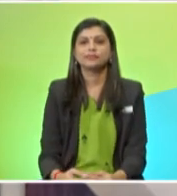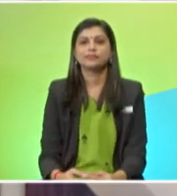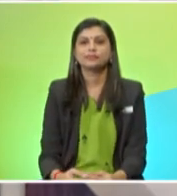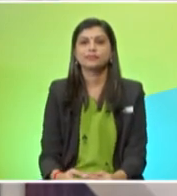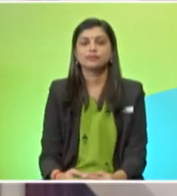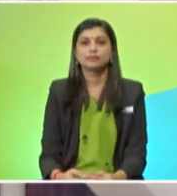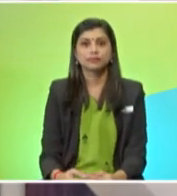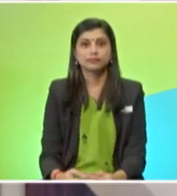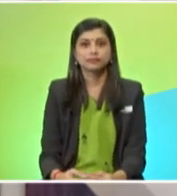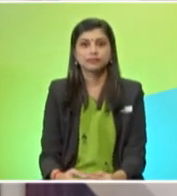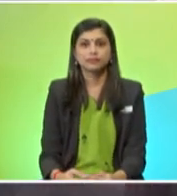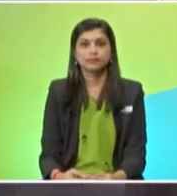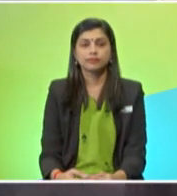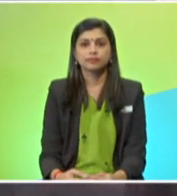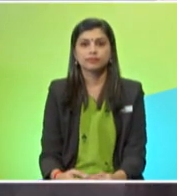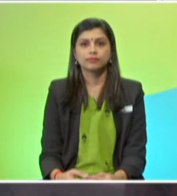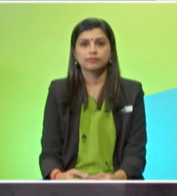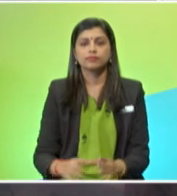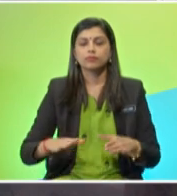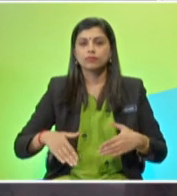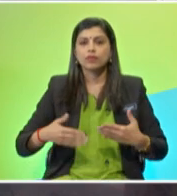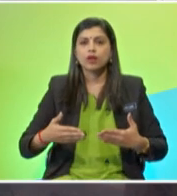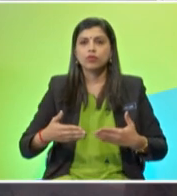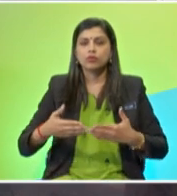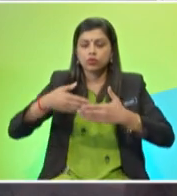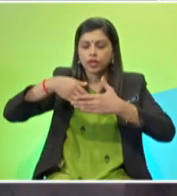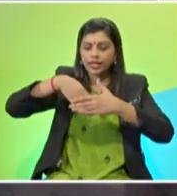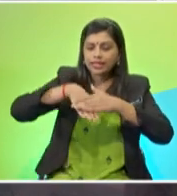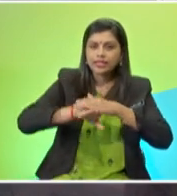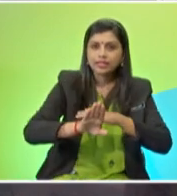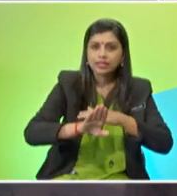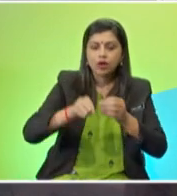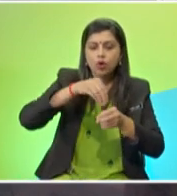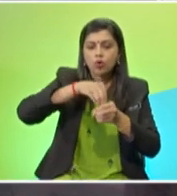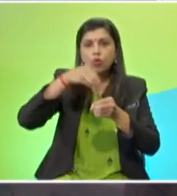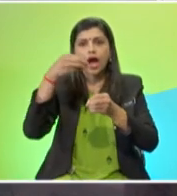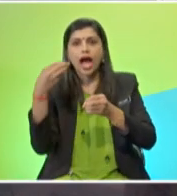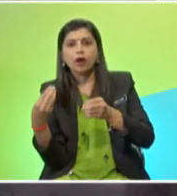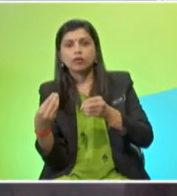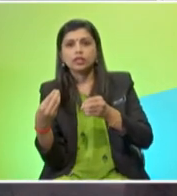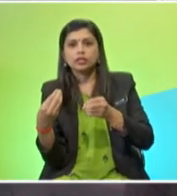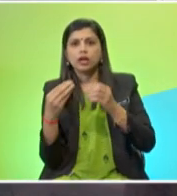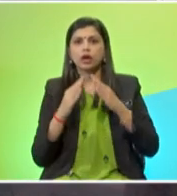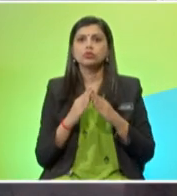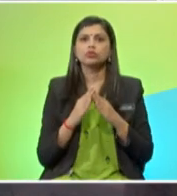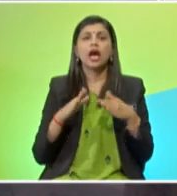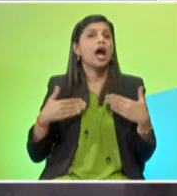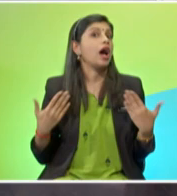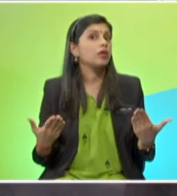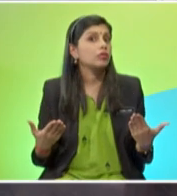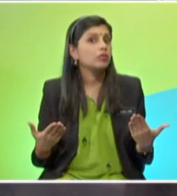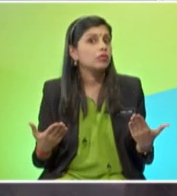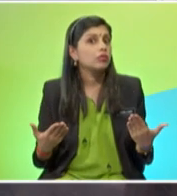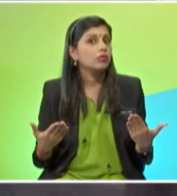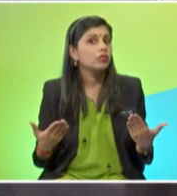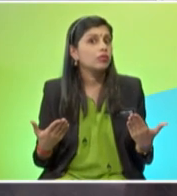Now, how do we get in or get out from a house? by using a... Is it a